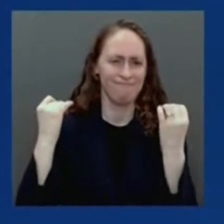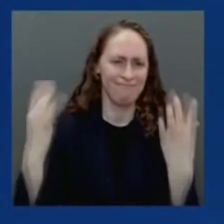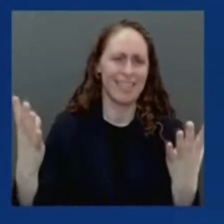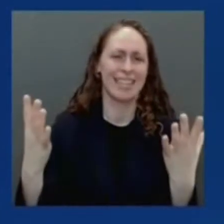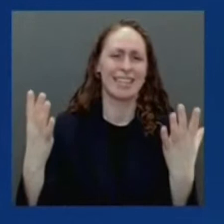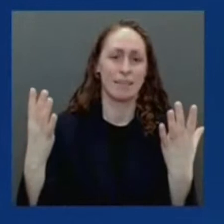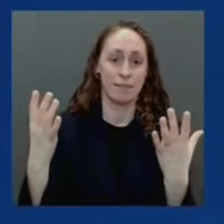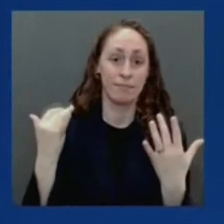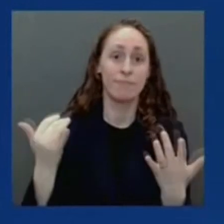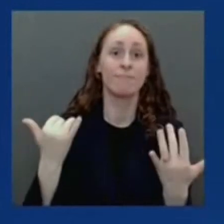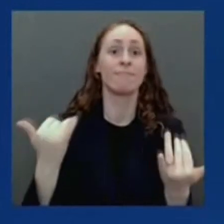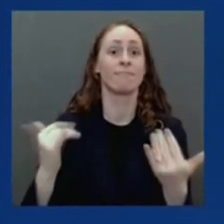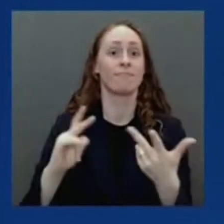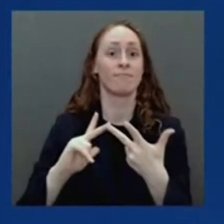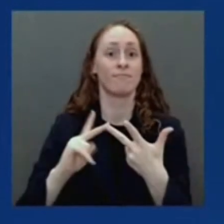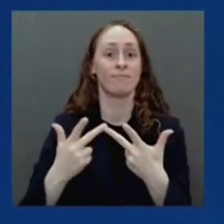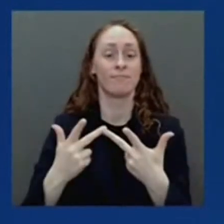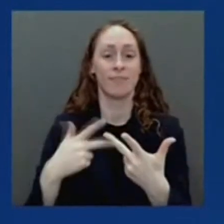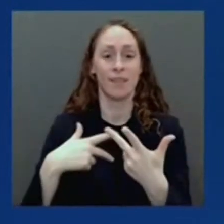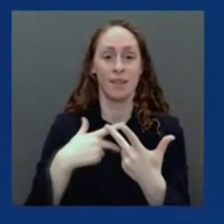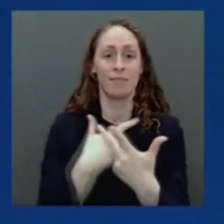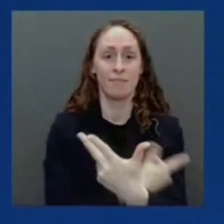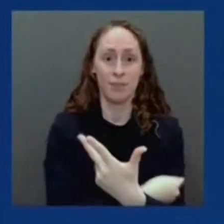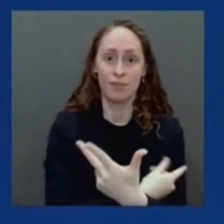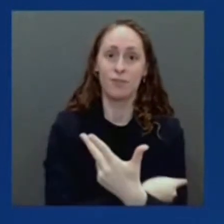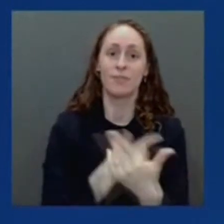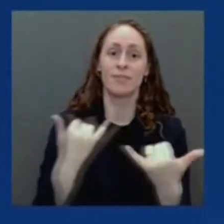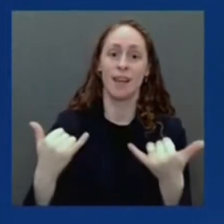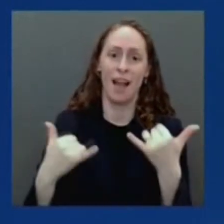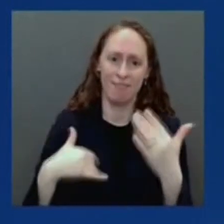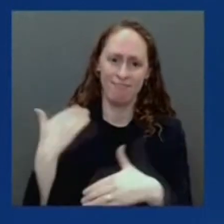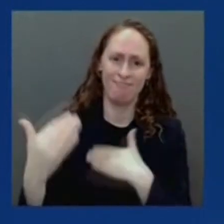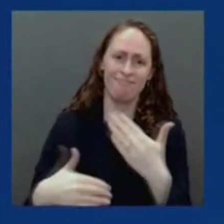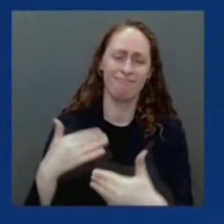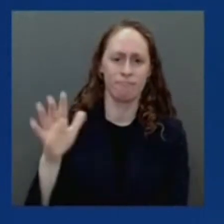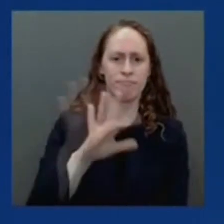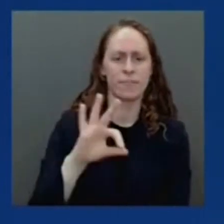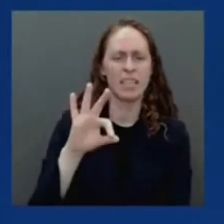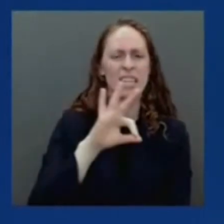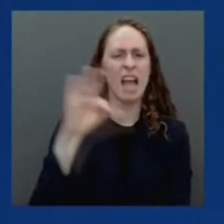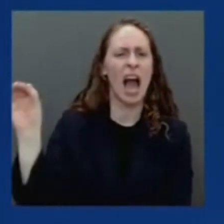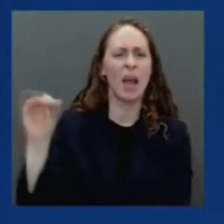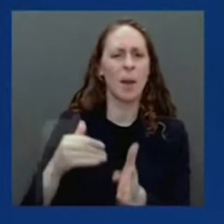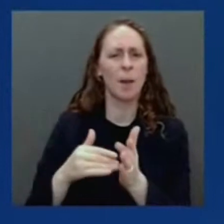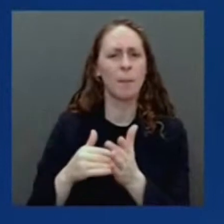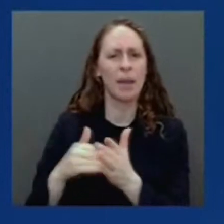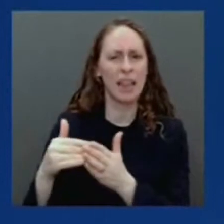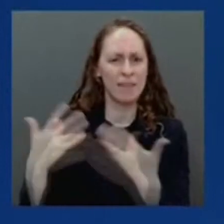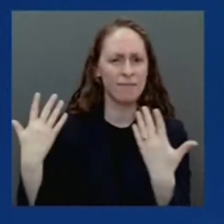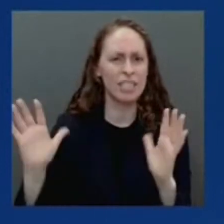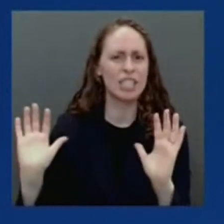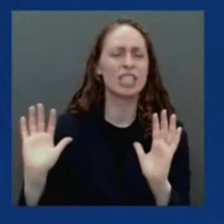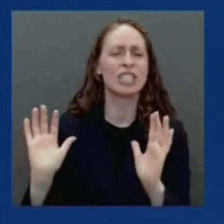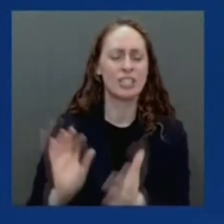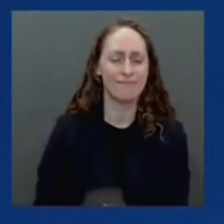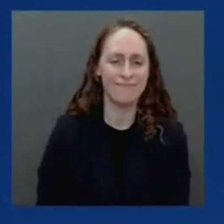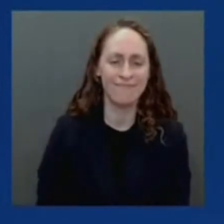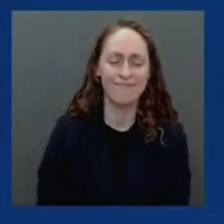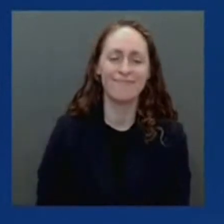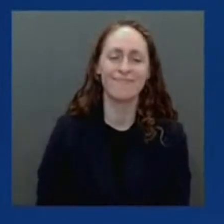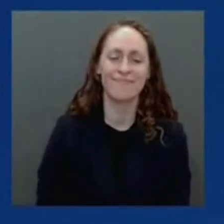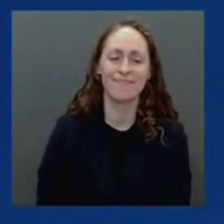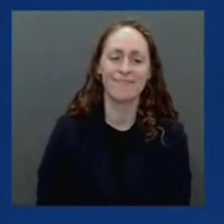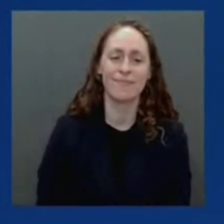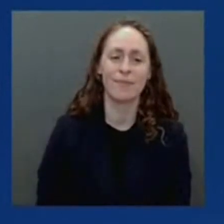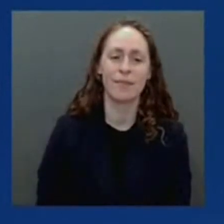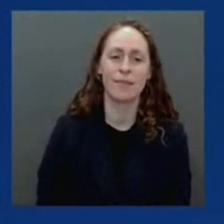shot. And we established a vaccination program specifically for kids ages 5 to 11 that has protected millions of